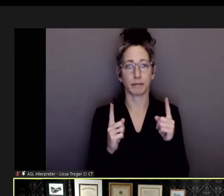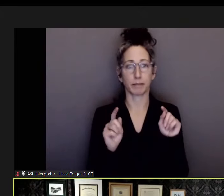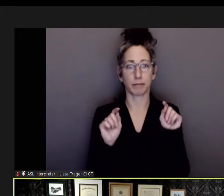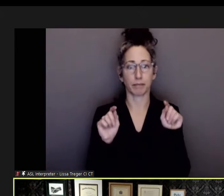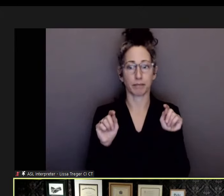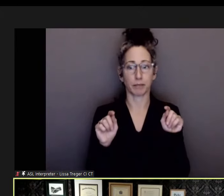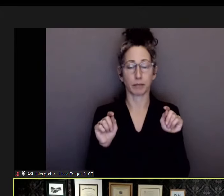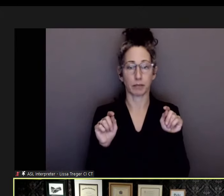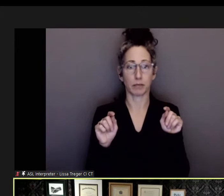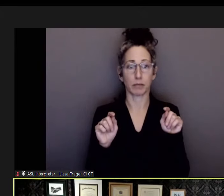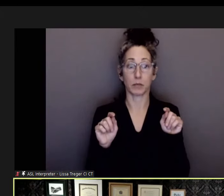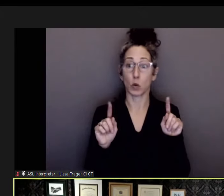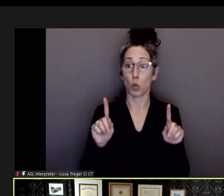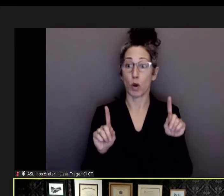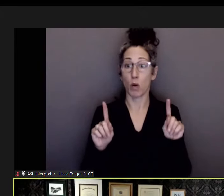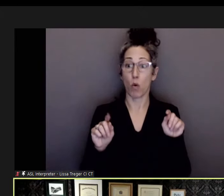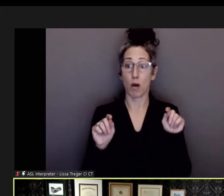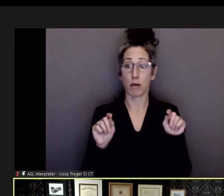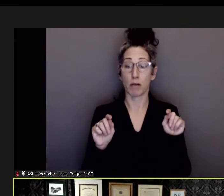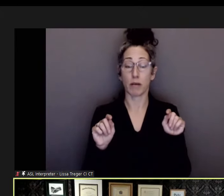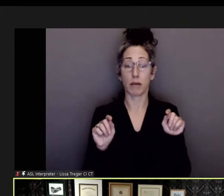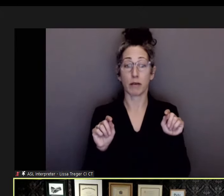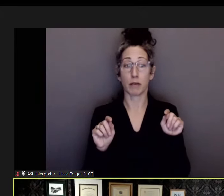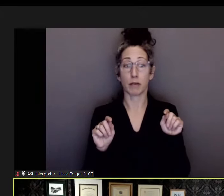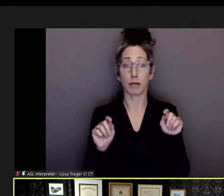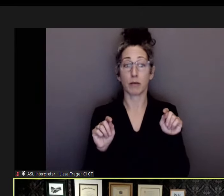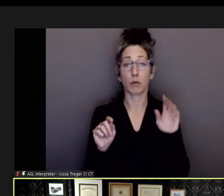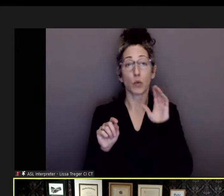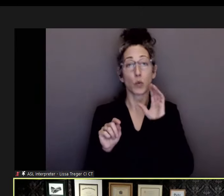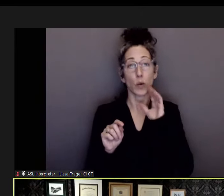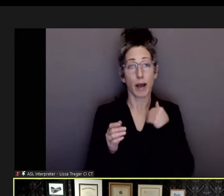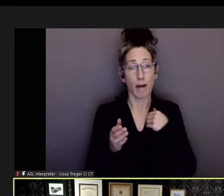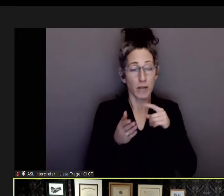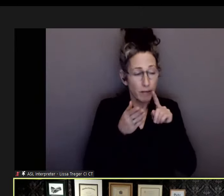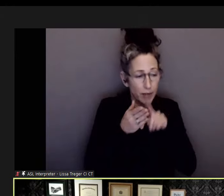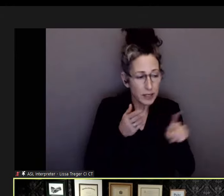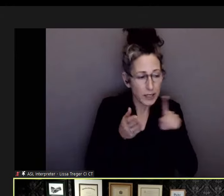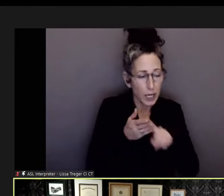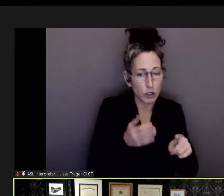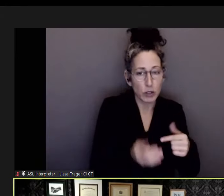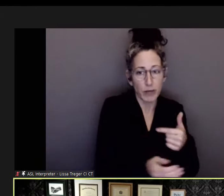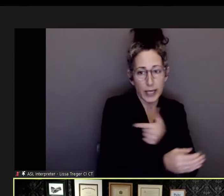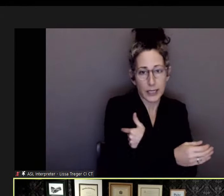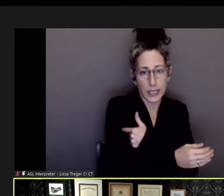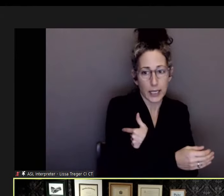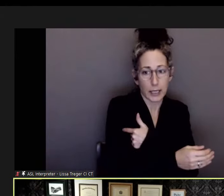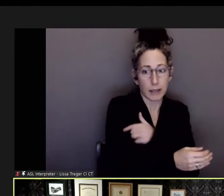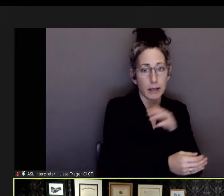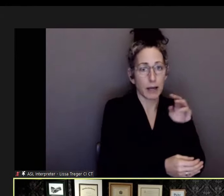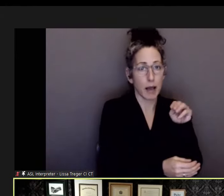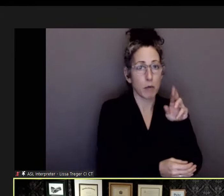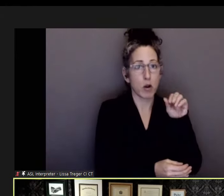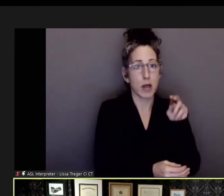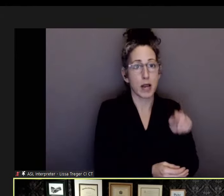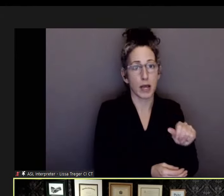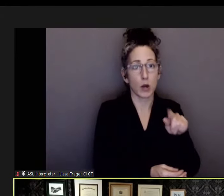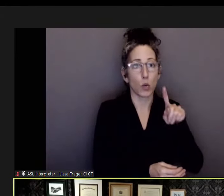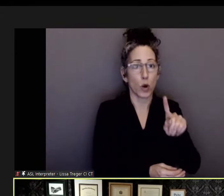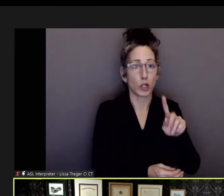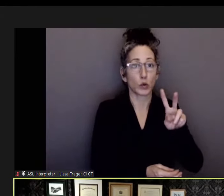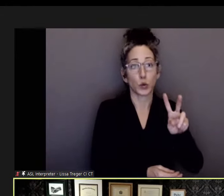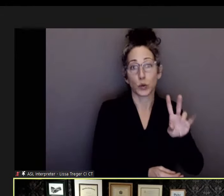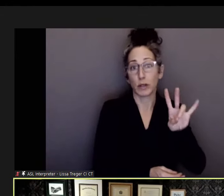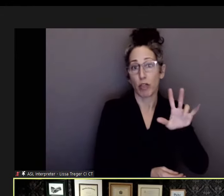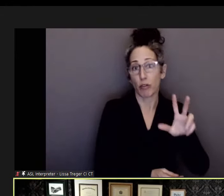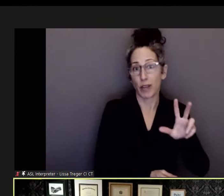the investigational Moderna COVID-19 vaccine known as mRNA-1273, that's our name for